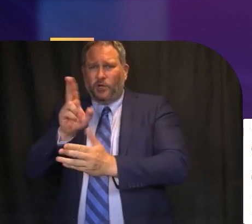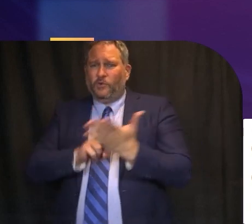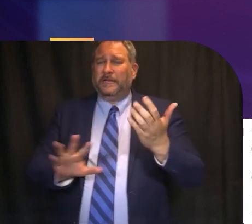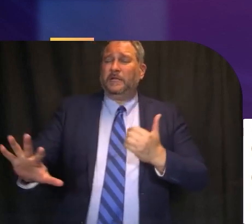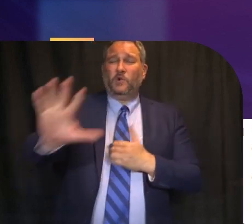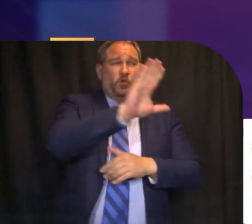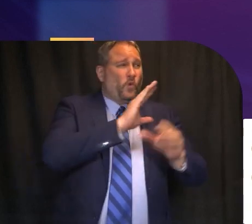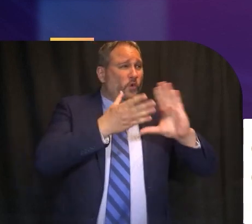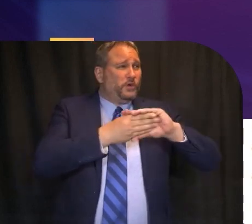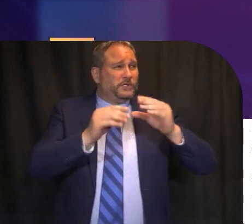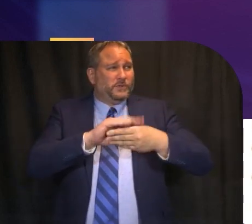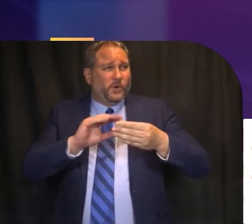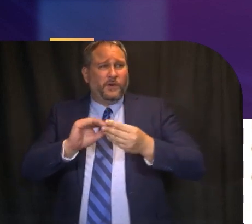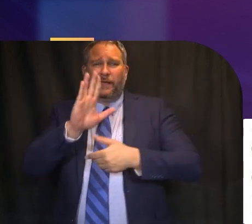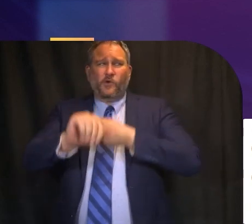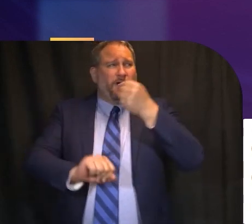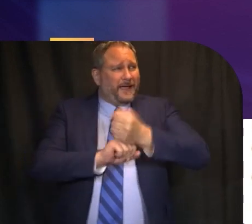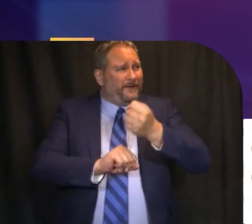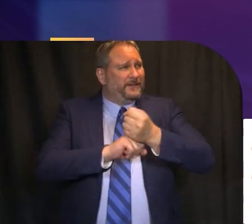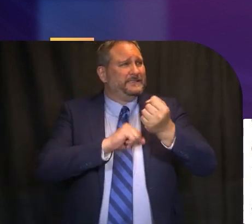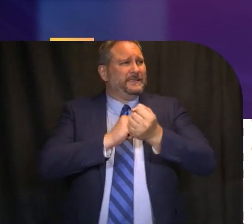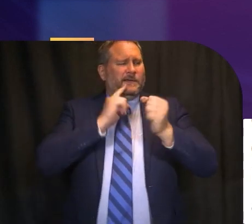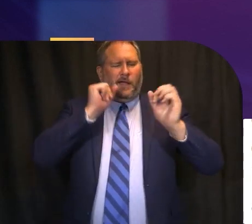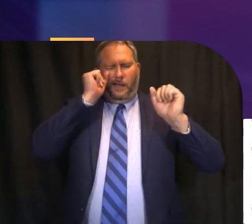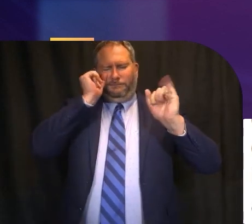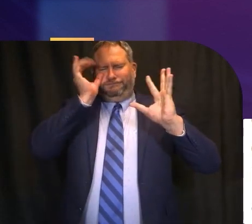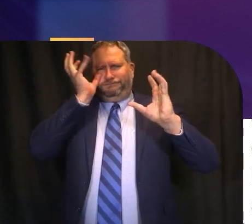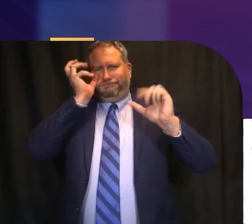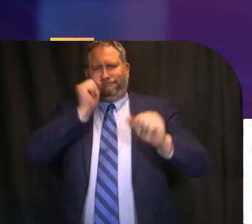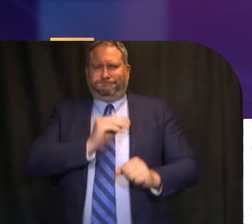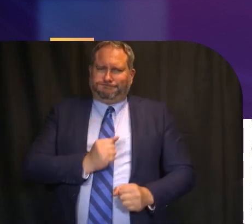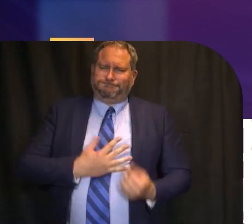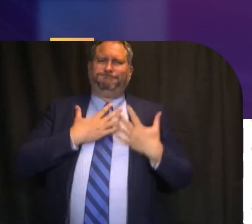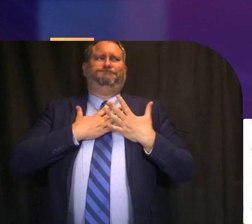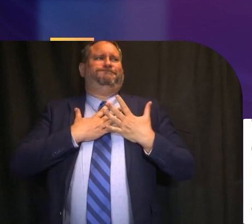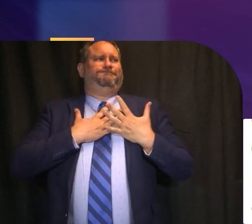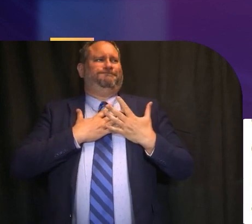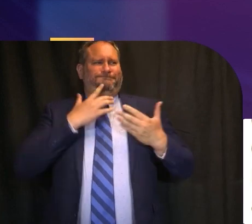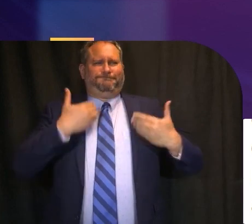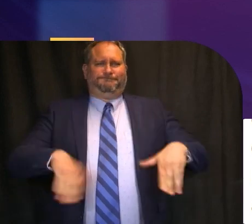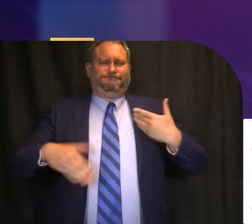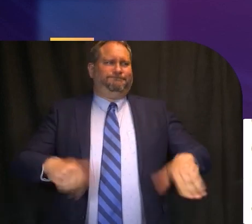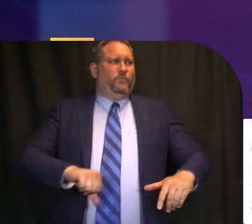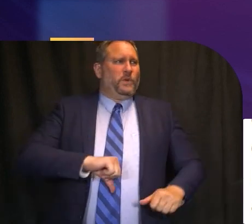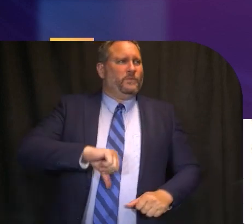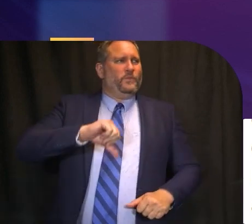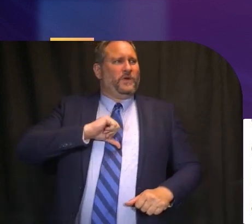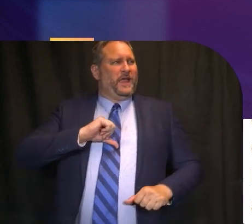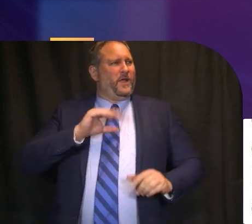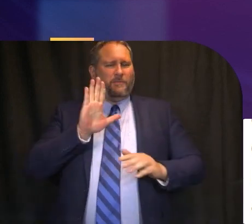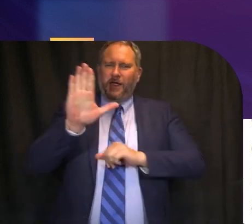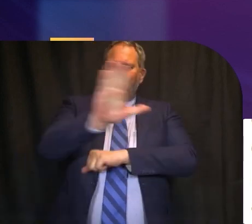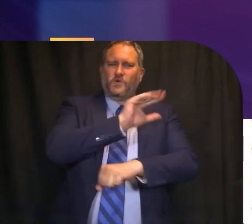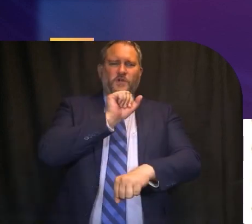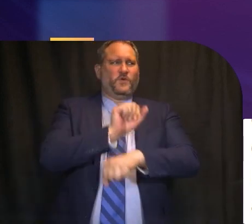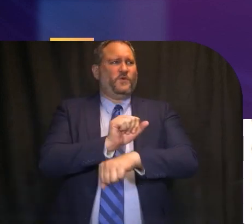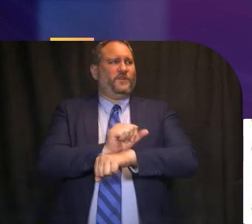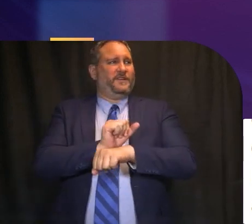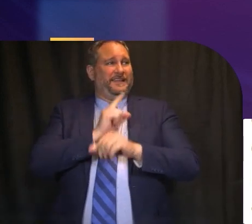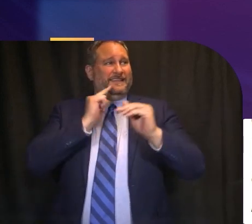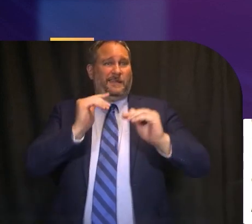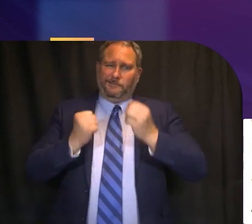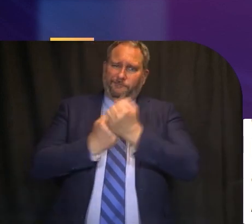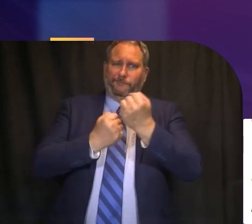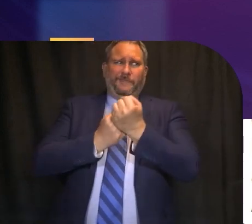so proud and inspired by your work to help advance equity for all Americans. I also want to